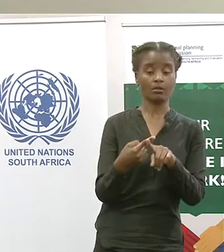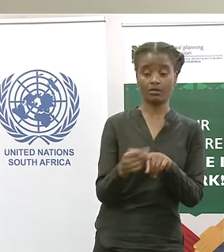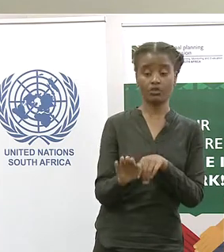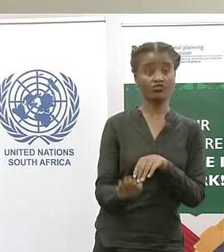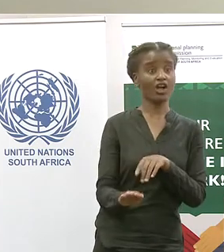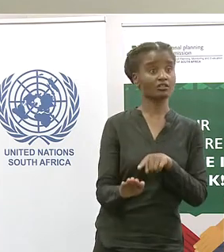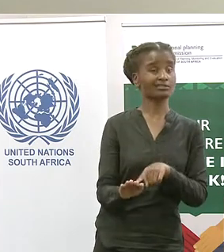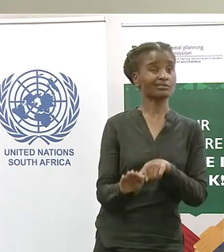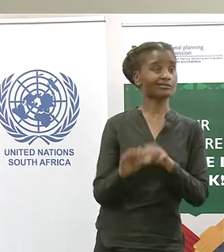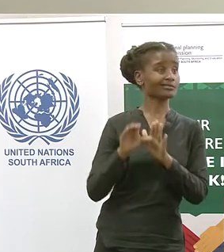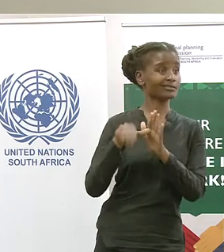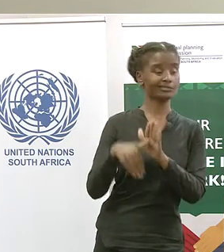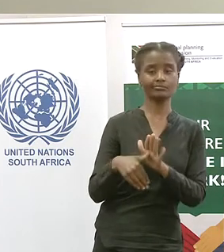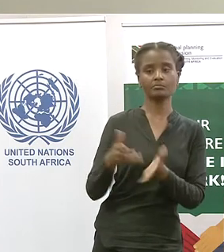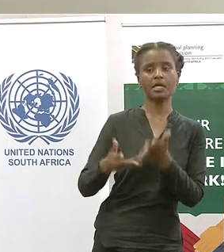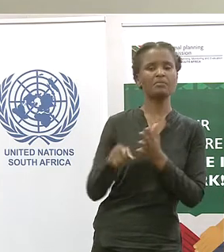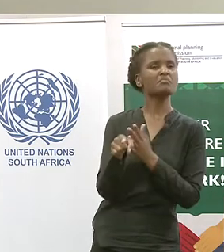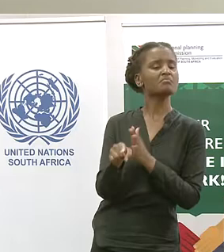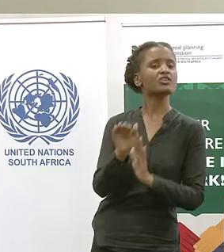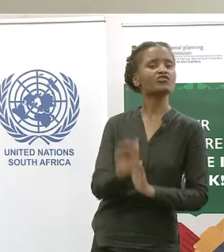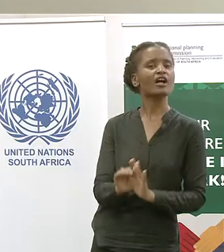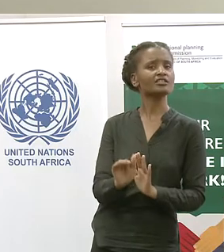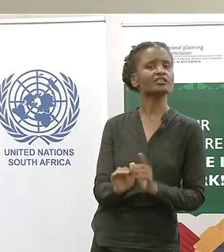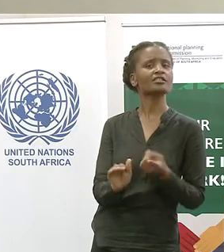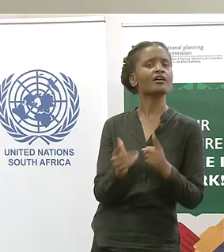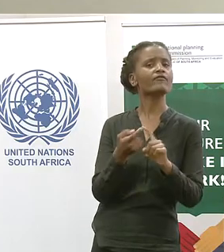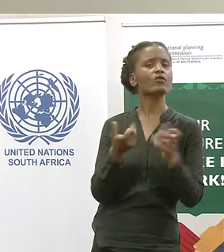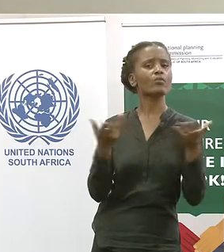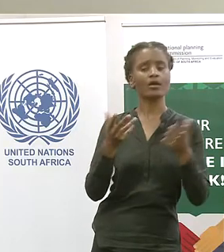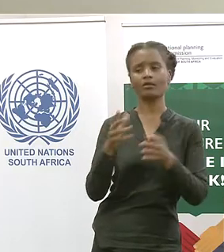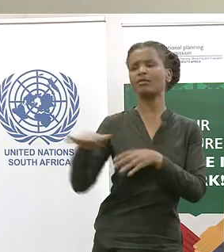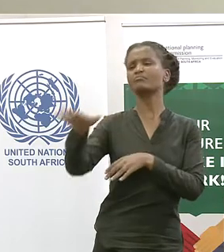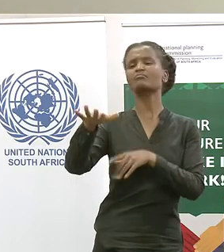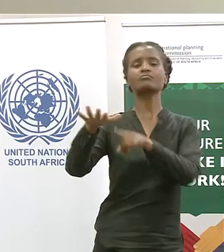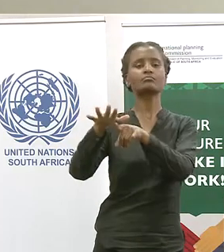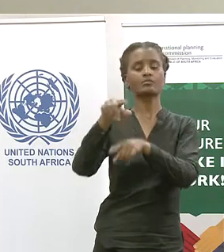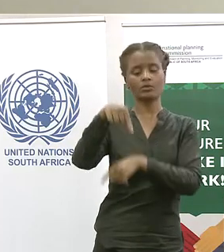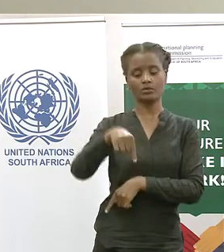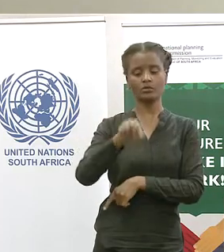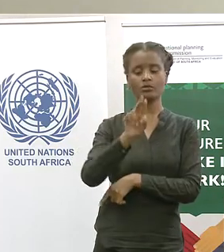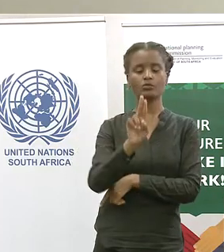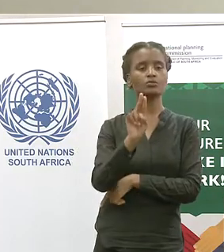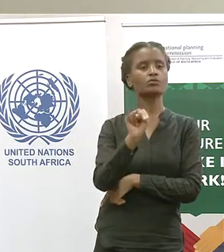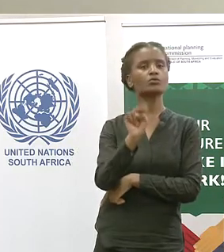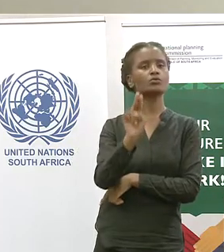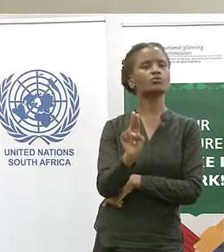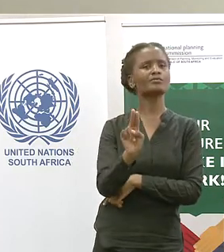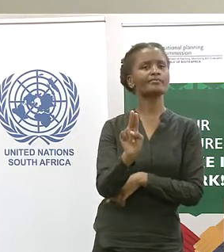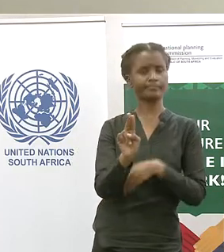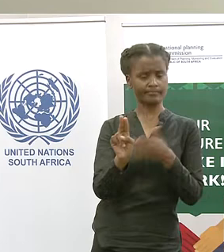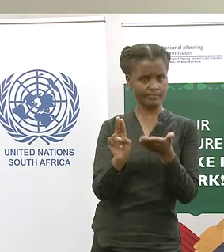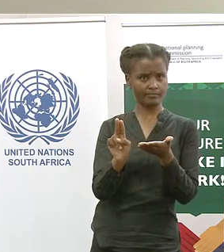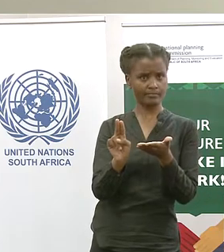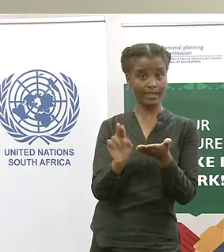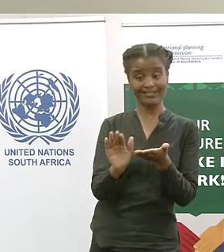who lives in Kunu. What are the, basically, the enablers